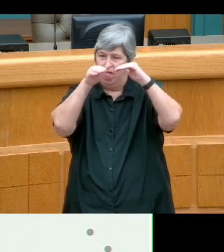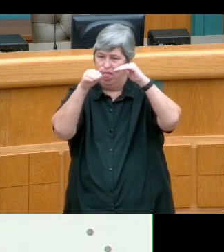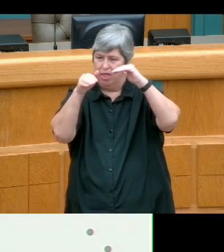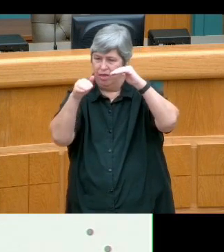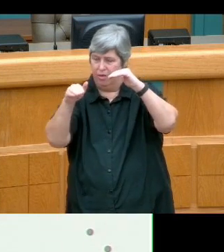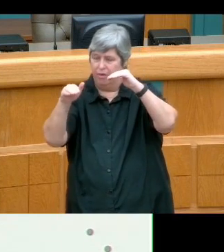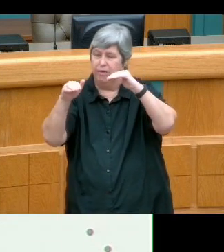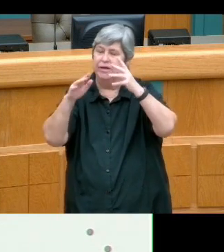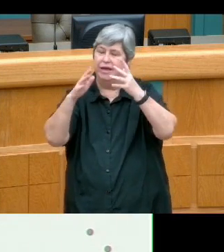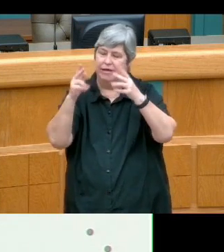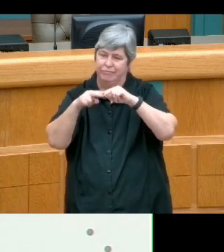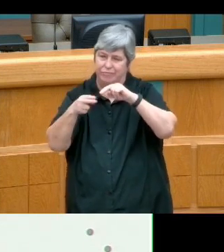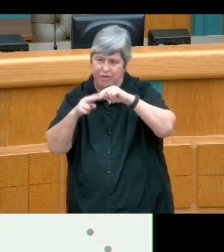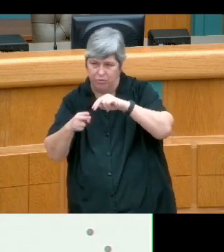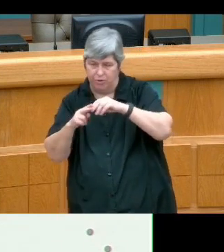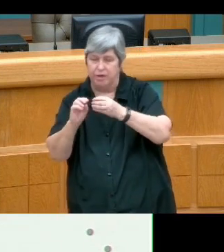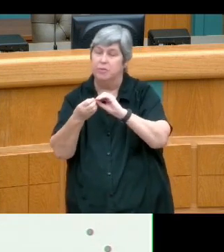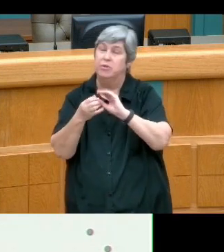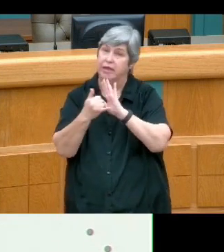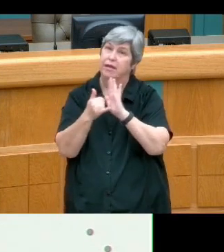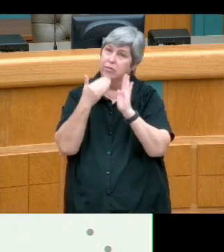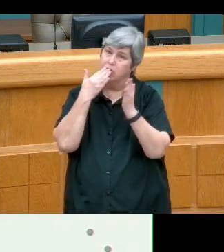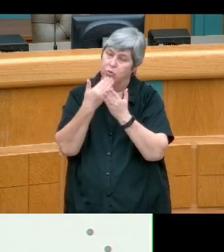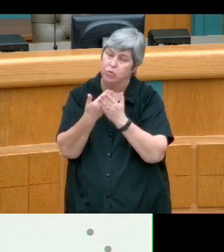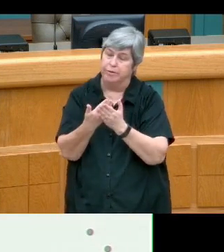day, and that's a very good sign.